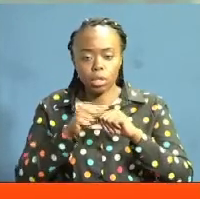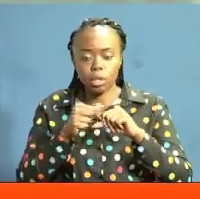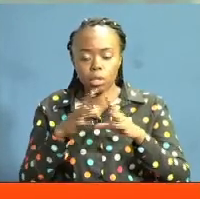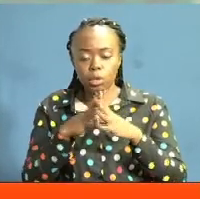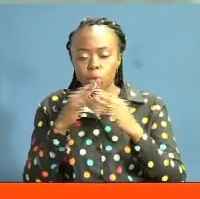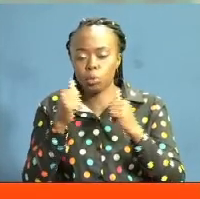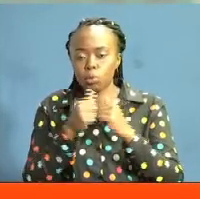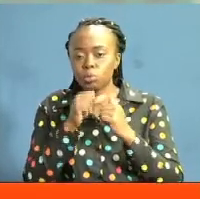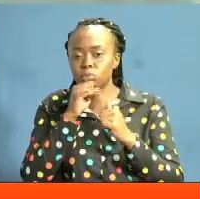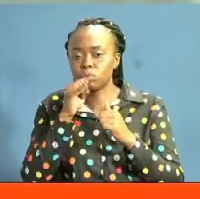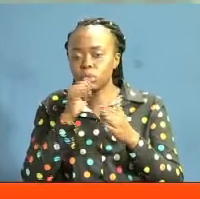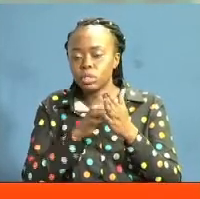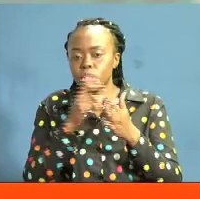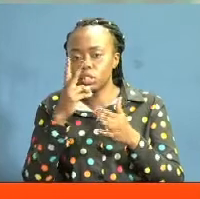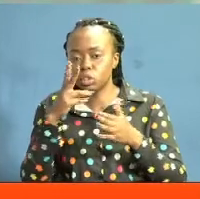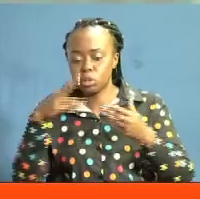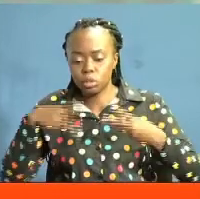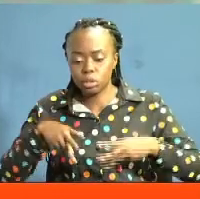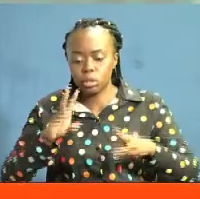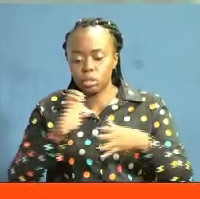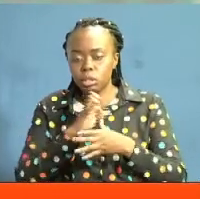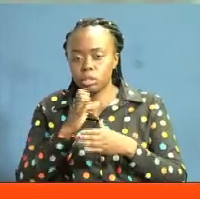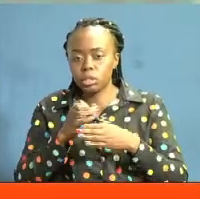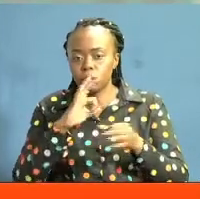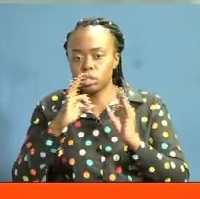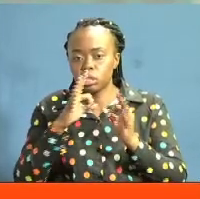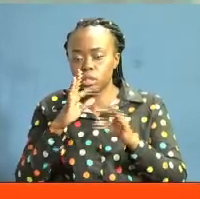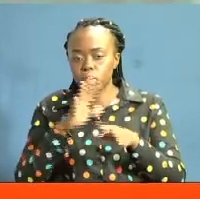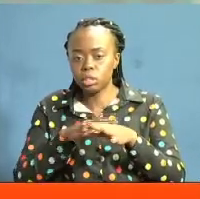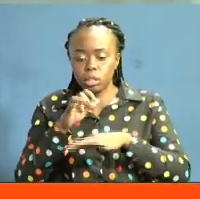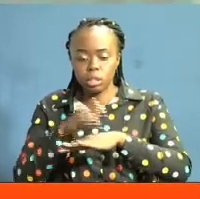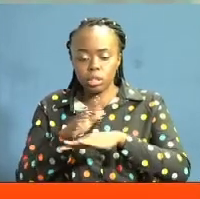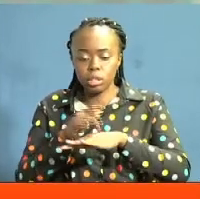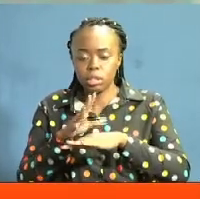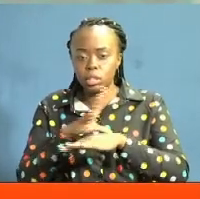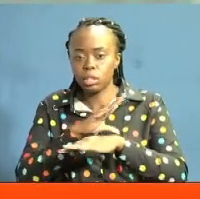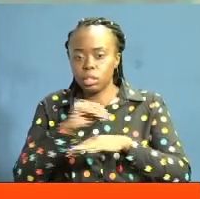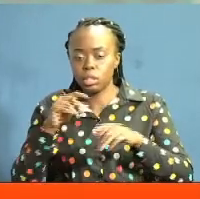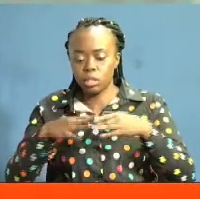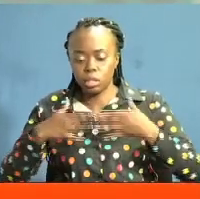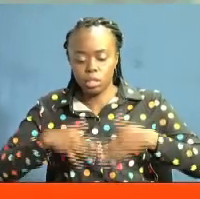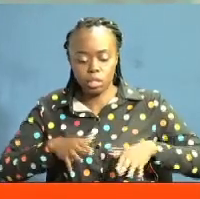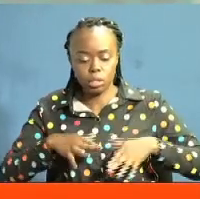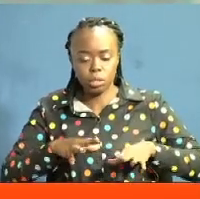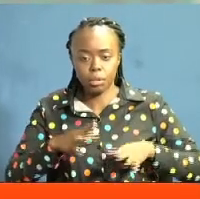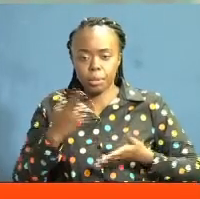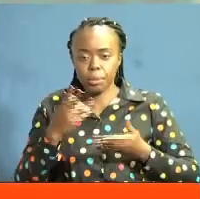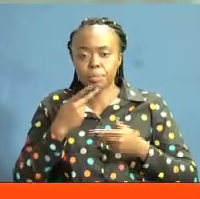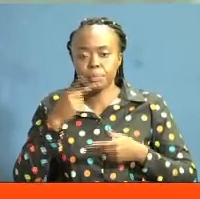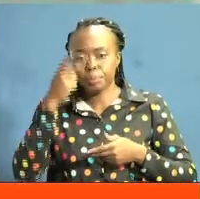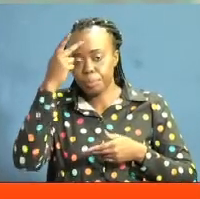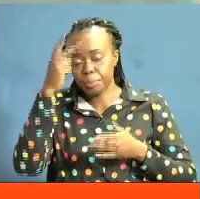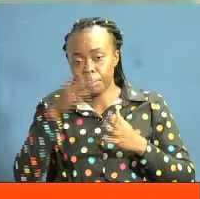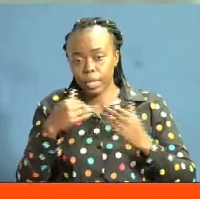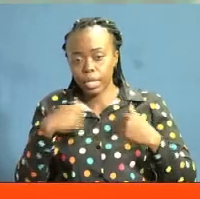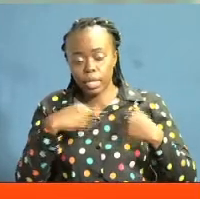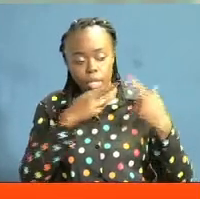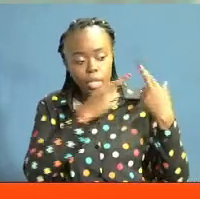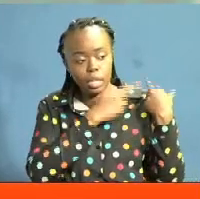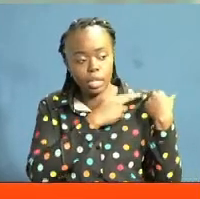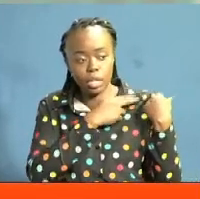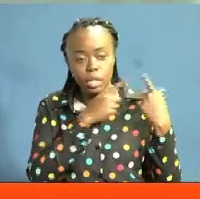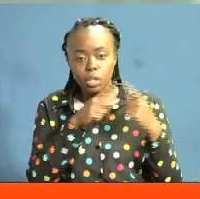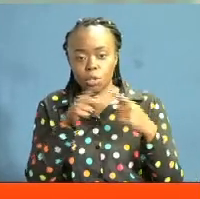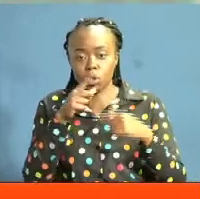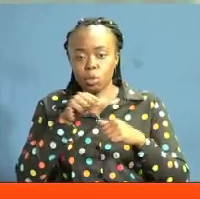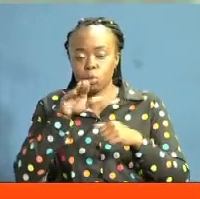rejection, it is two-way. Even if we, even as we are advising the teens and the youth, parents have a responsibility to